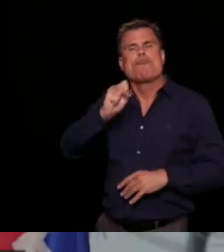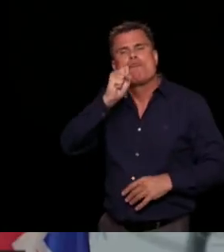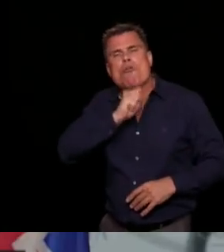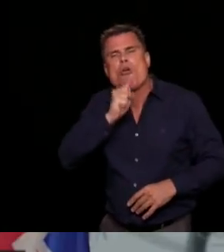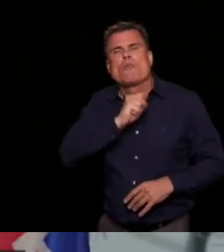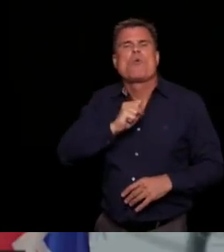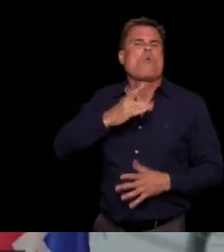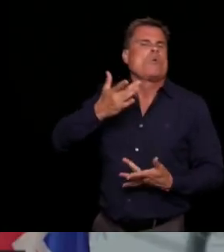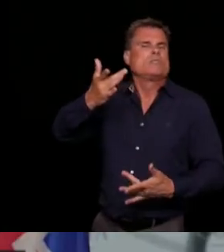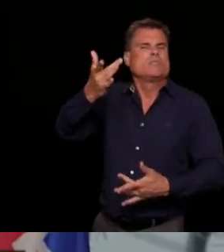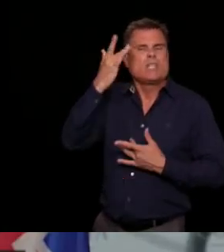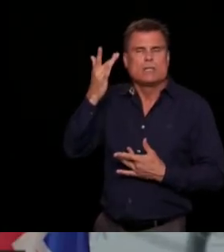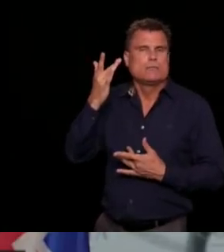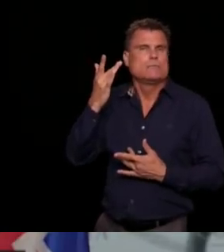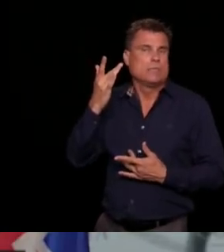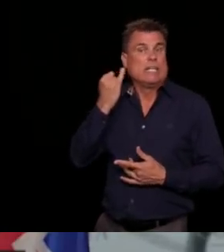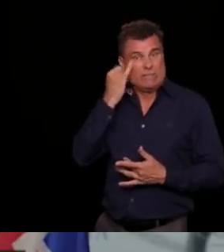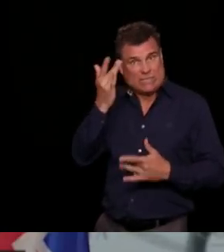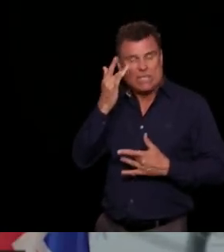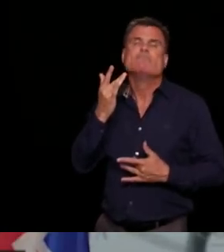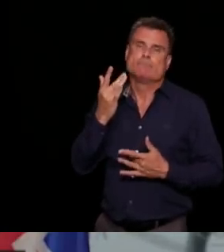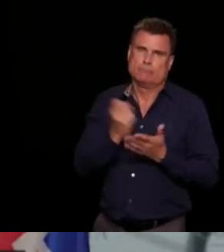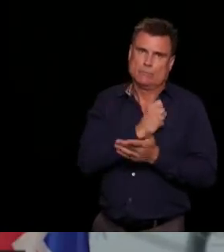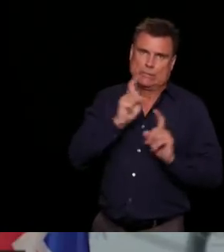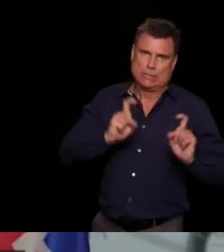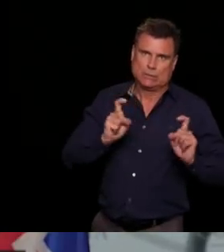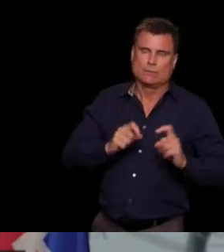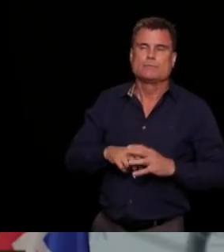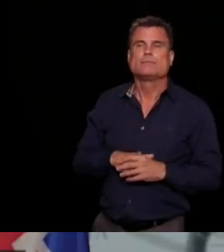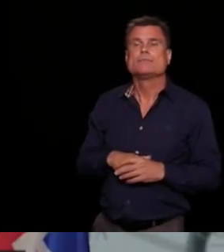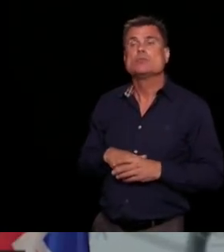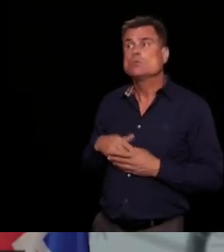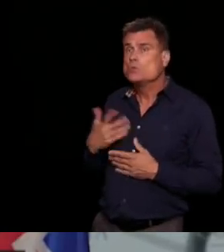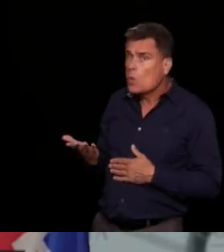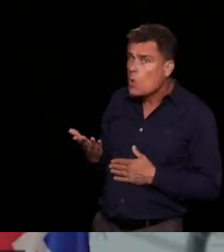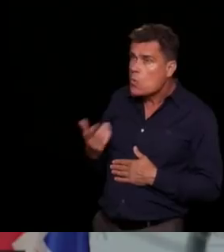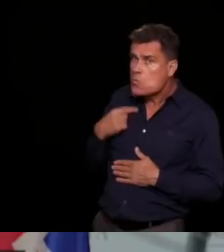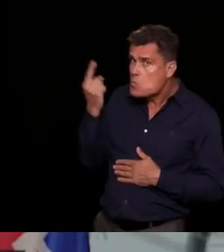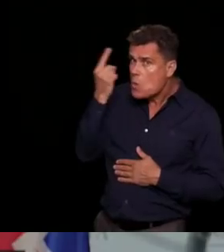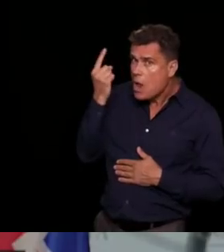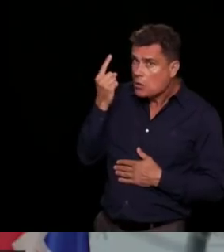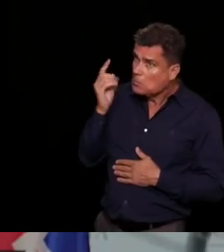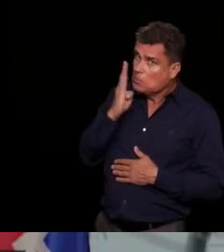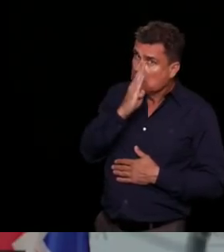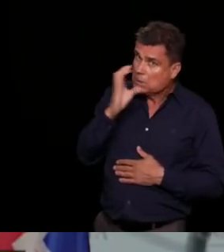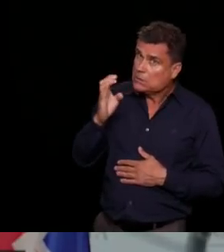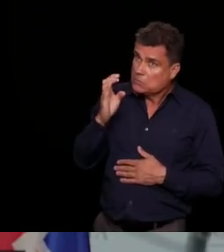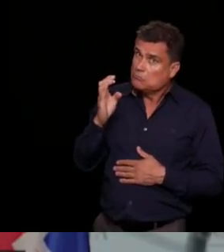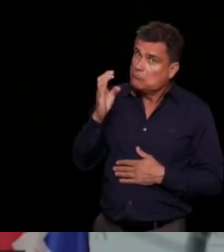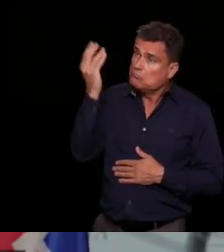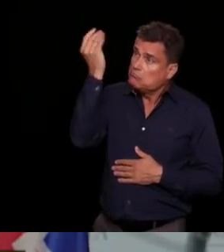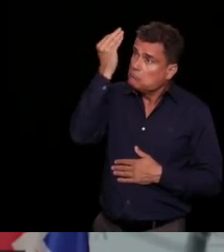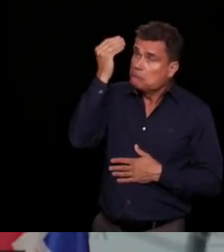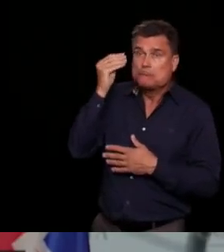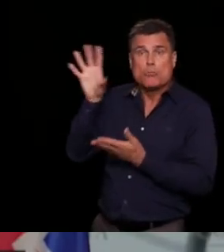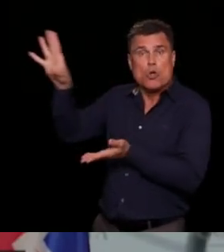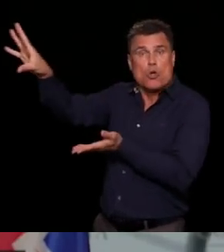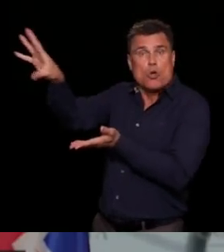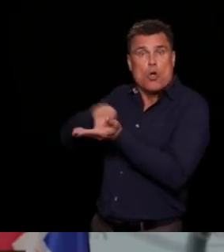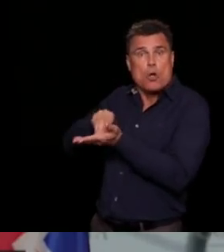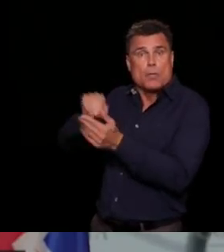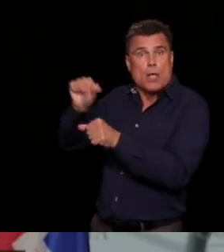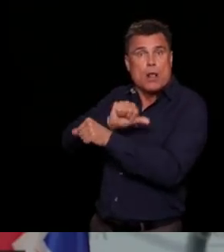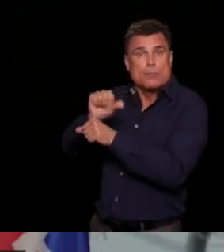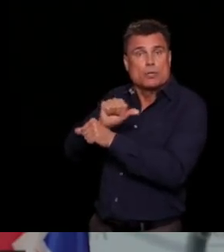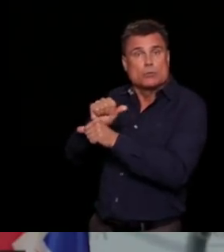at Mission Institution, there was testing of everyone. Or not. Is that an option that BC will be looking at